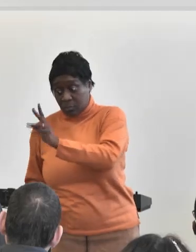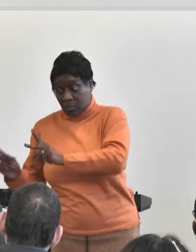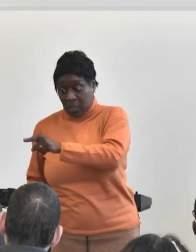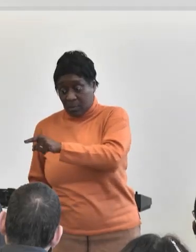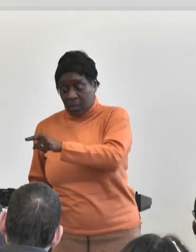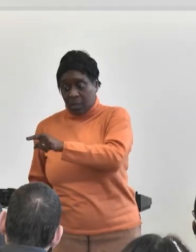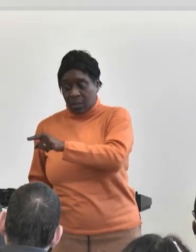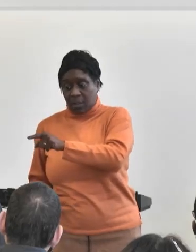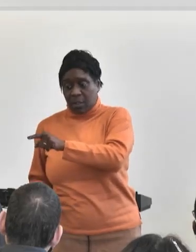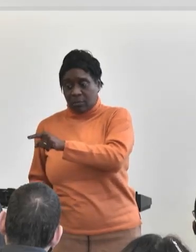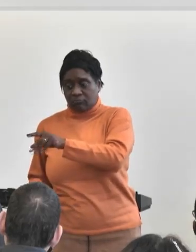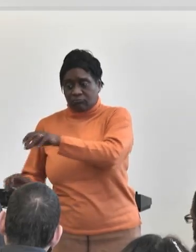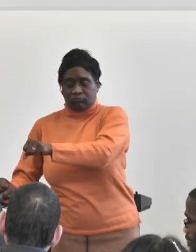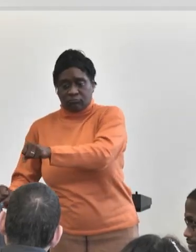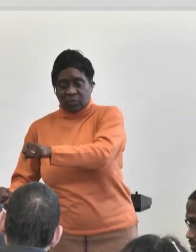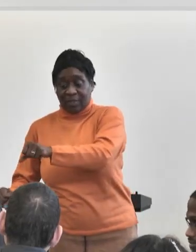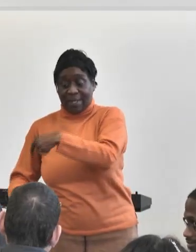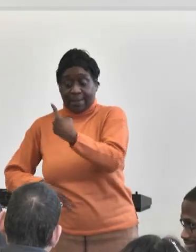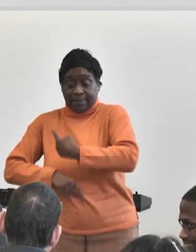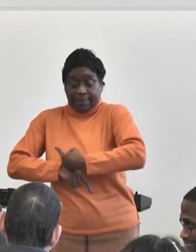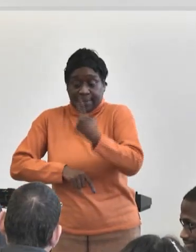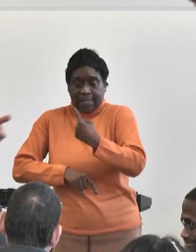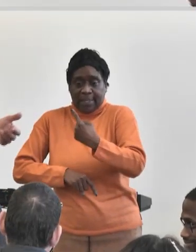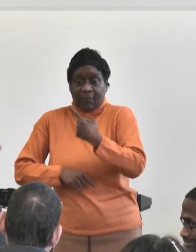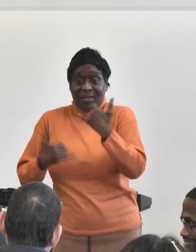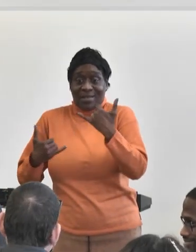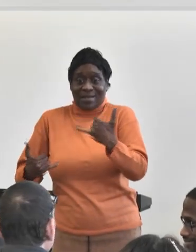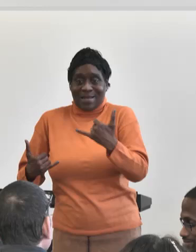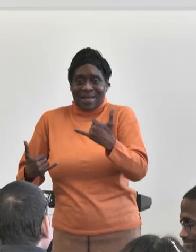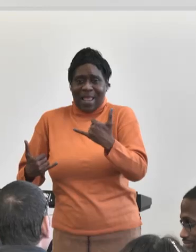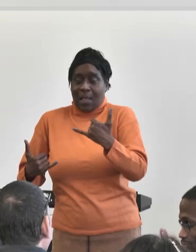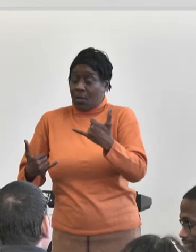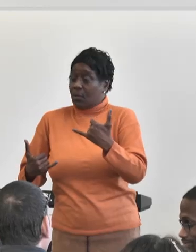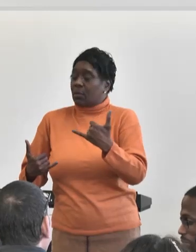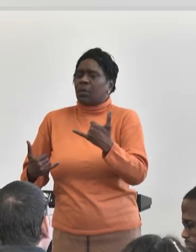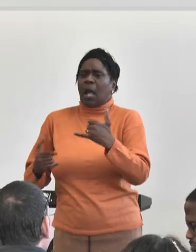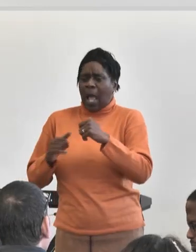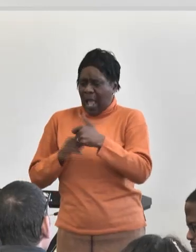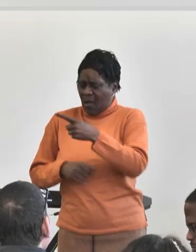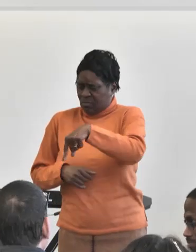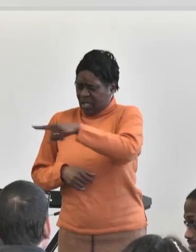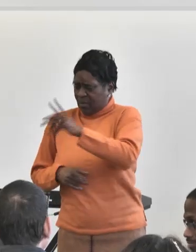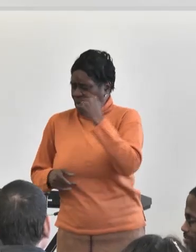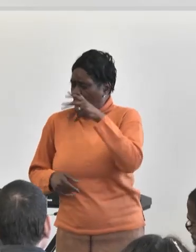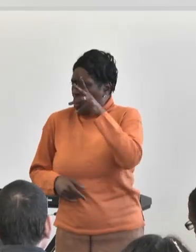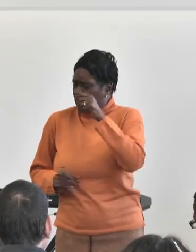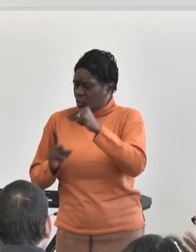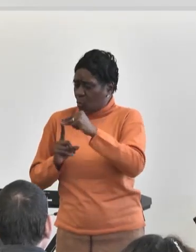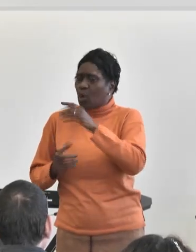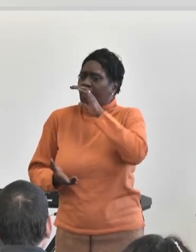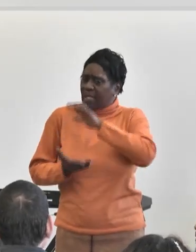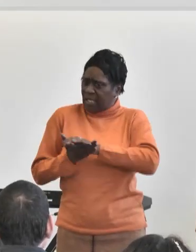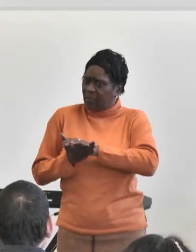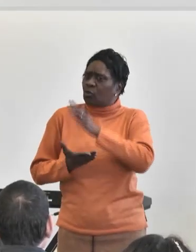and put them in hold until the next day, for it was now eventide. Howbeit many of them which heard the word believed,